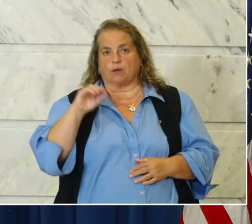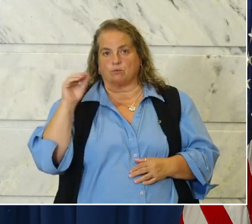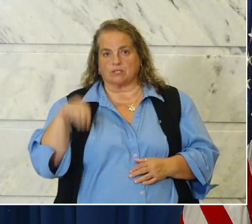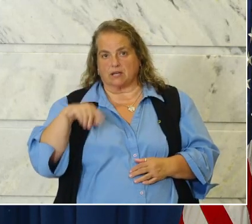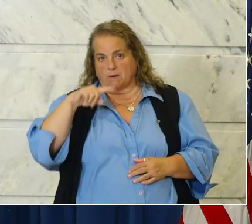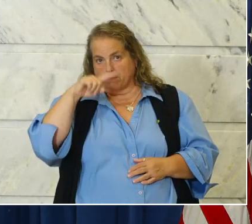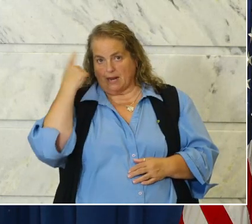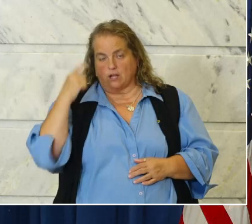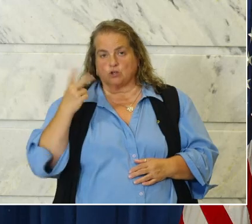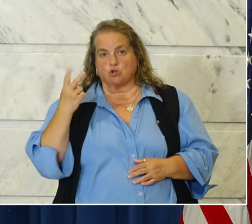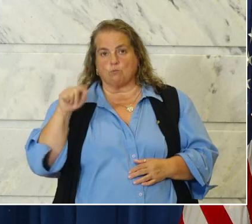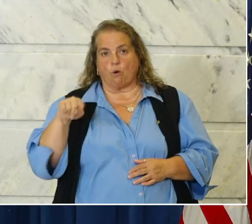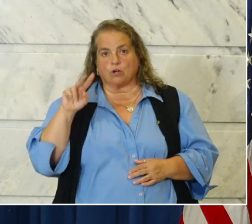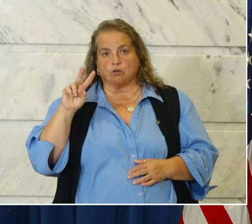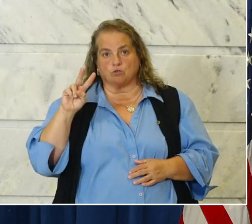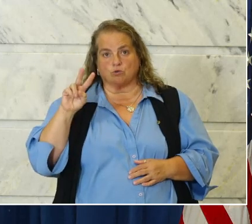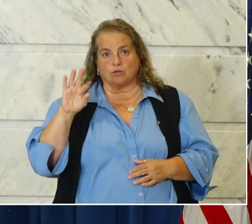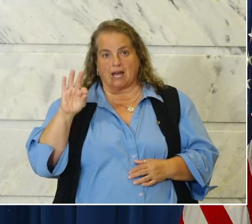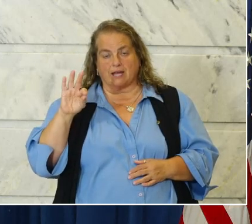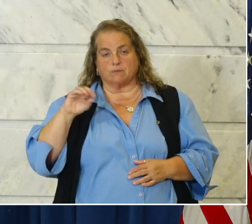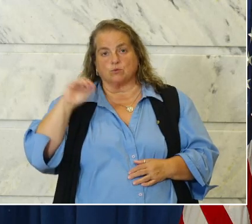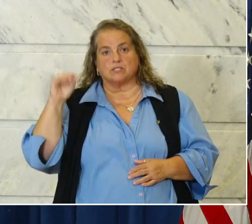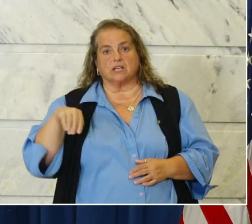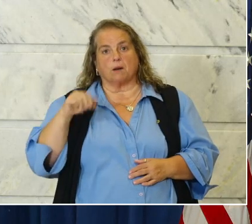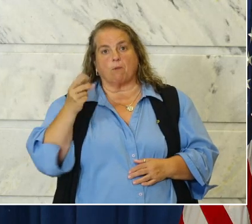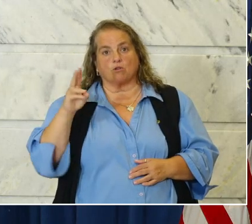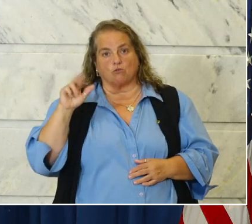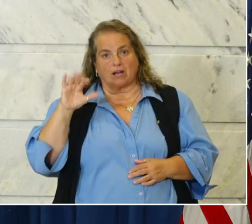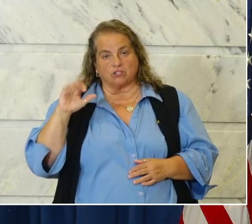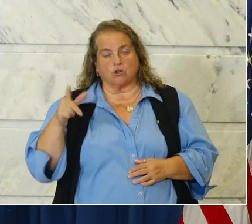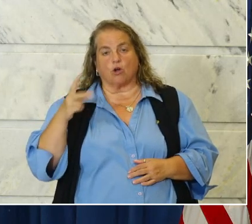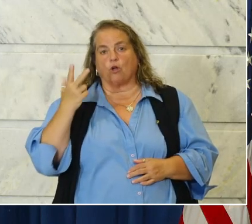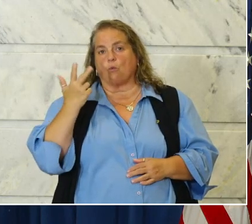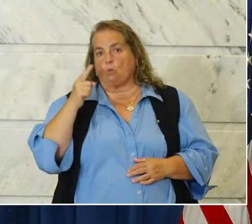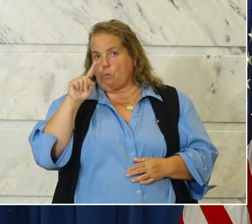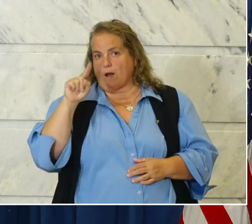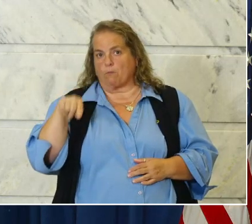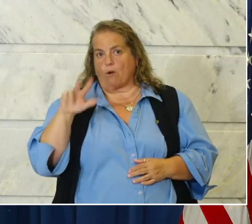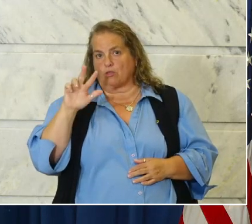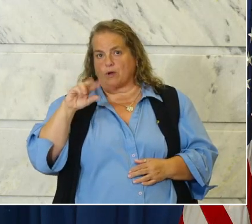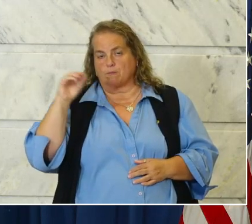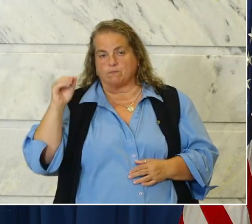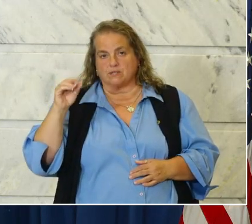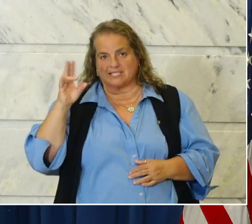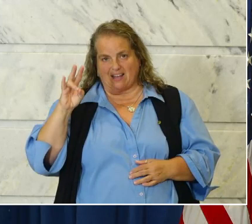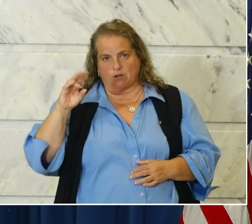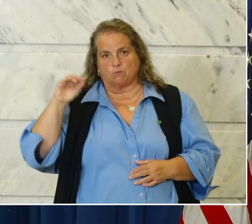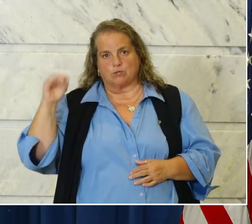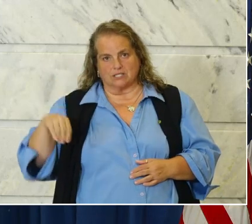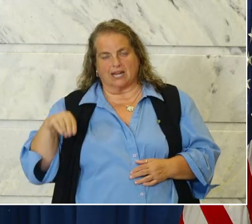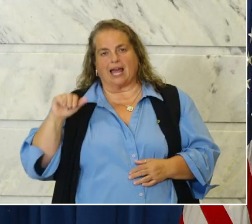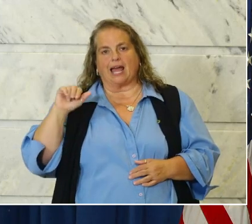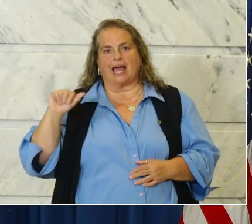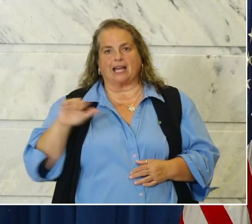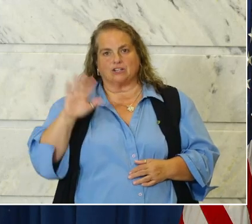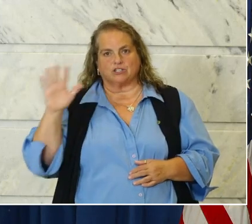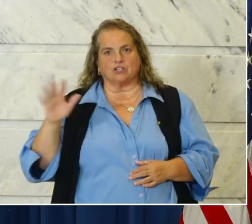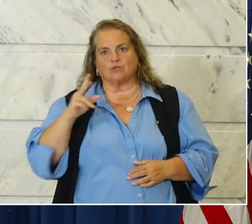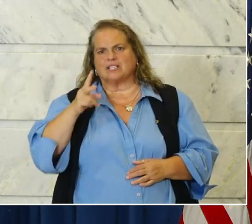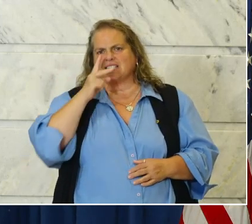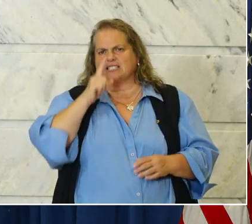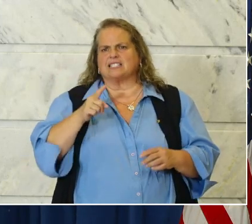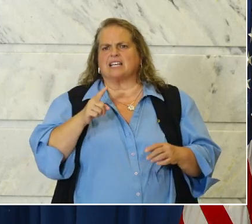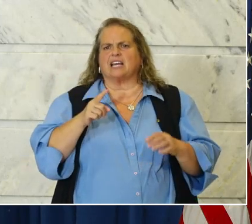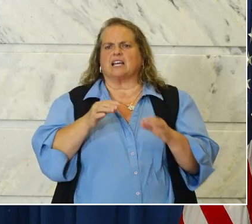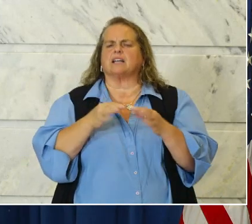14.63% black, 2.59% multiracial, 1.37% Asian. Again, you see a significant